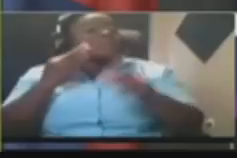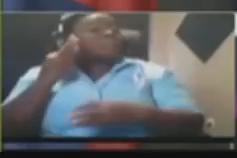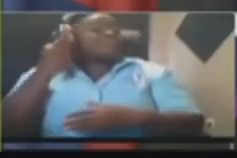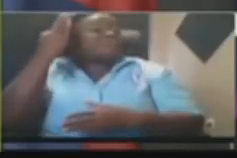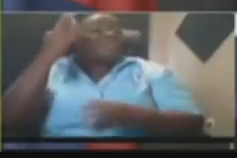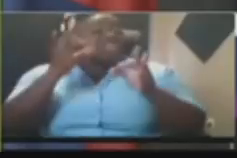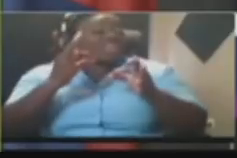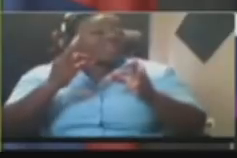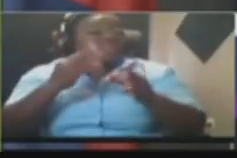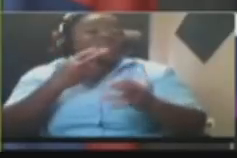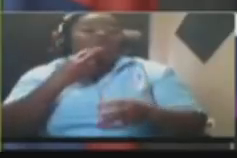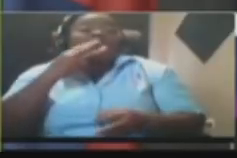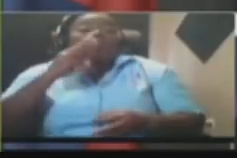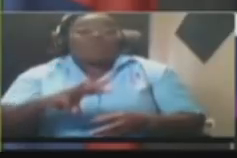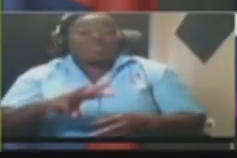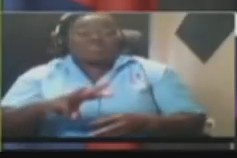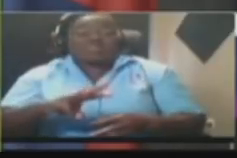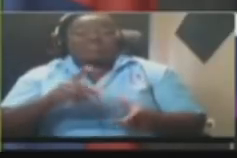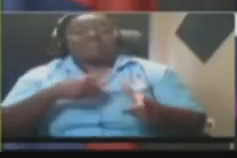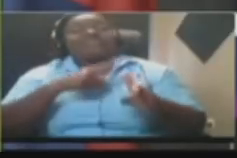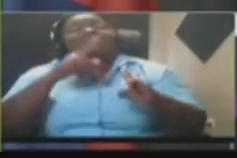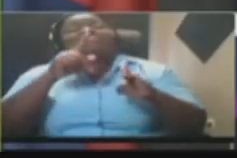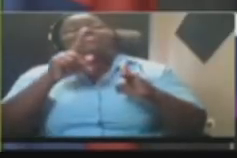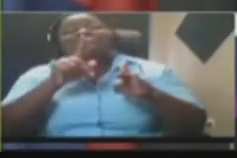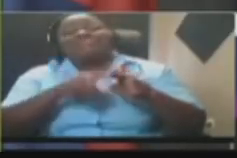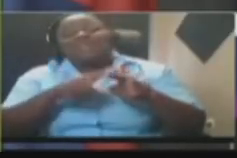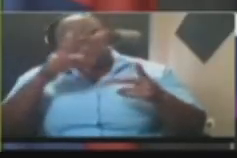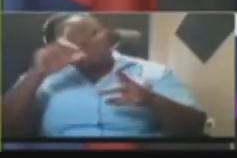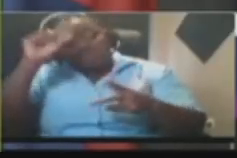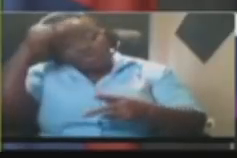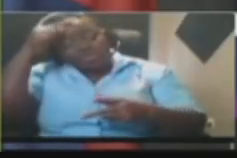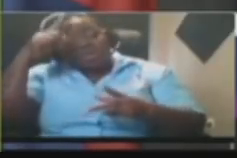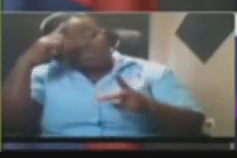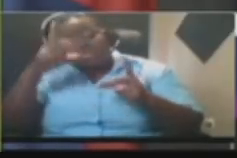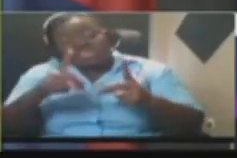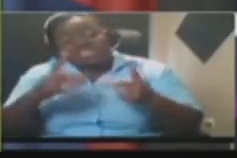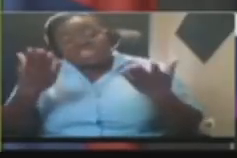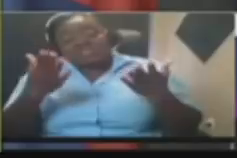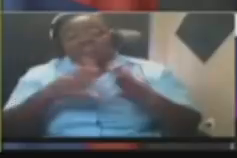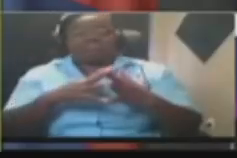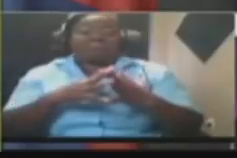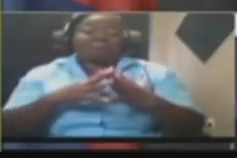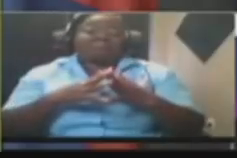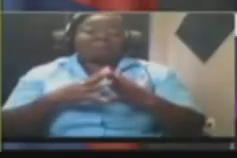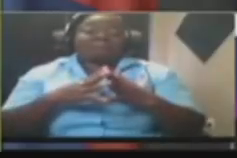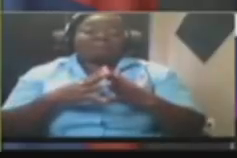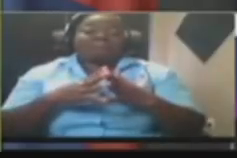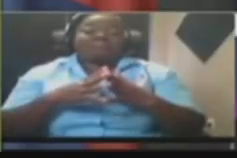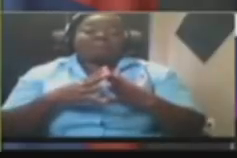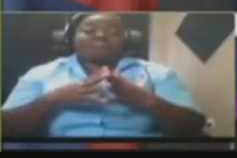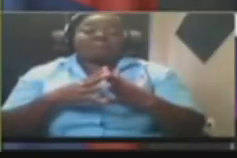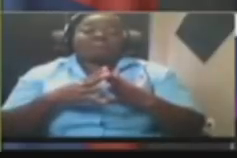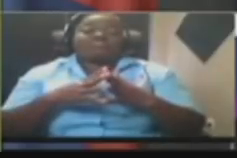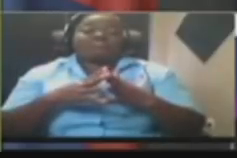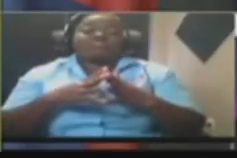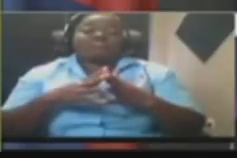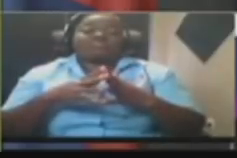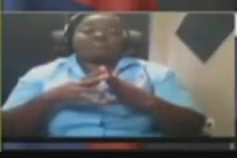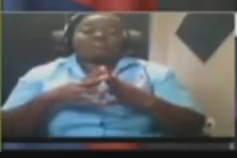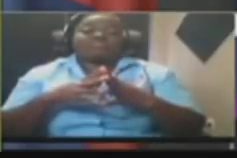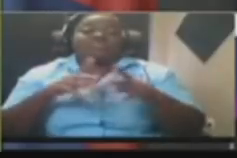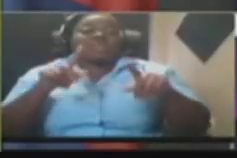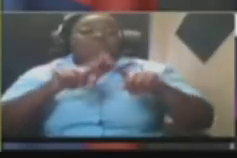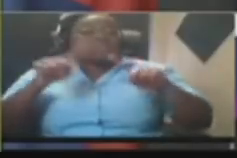So that being said, and that being the government's position, I am very grateful for the conversation that has taken